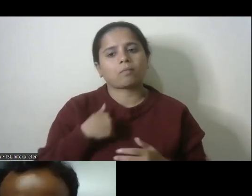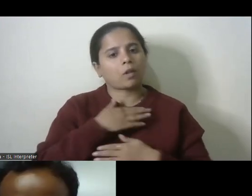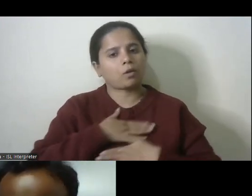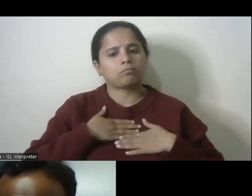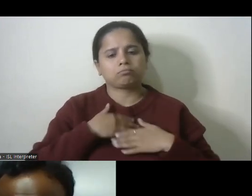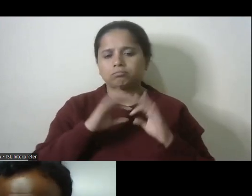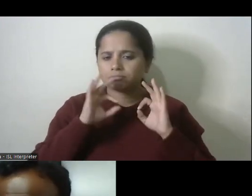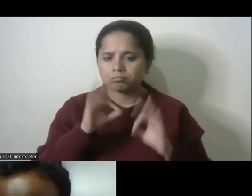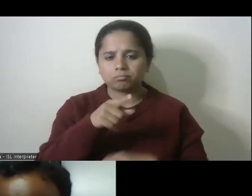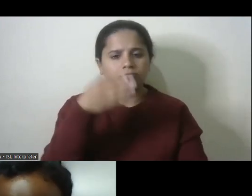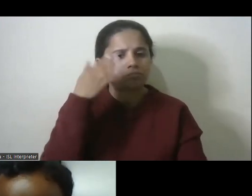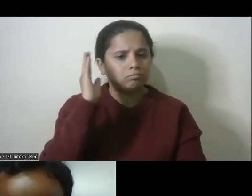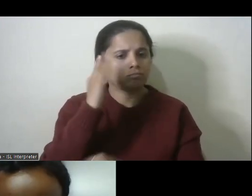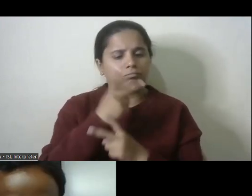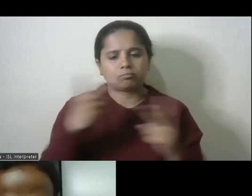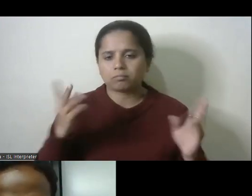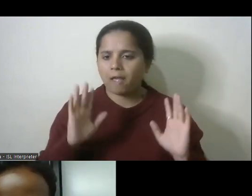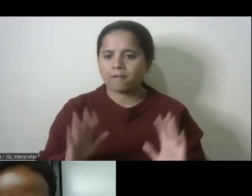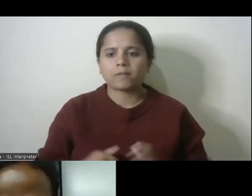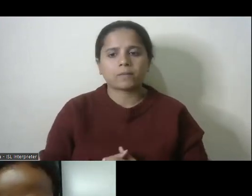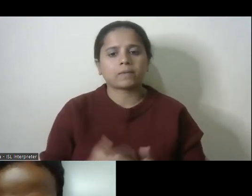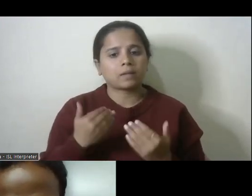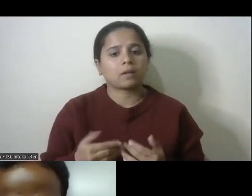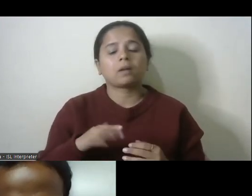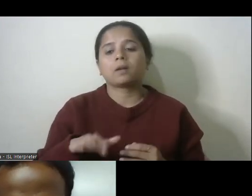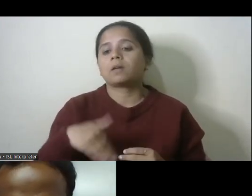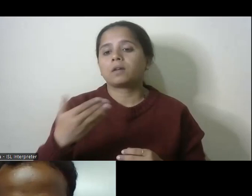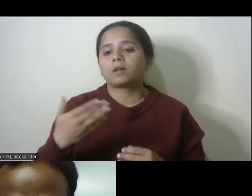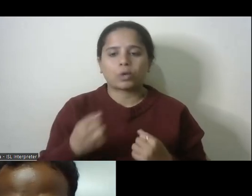lot with this session. So next